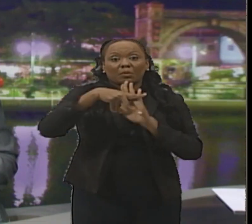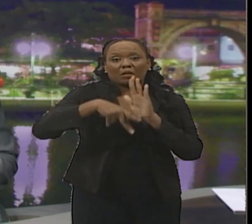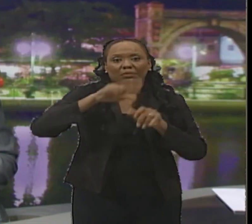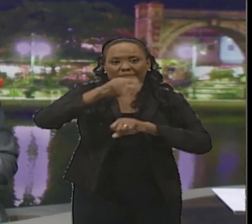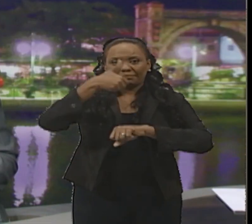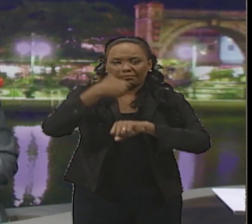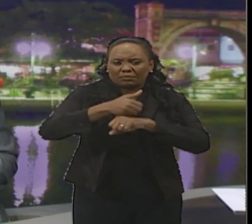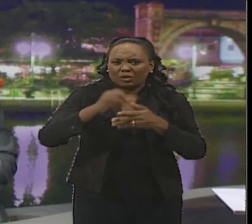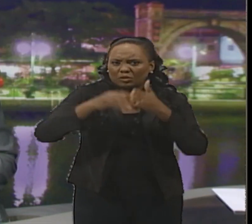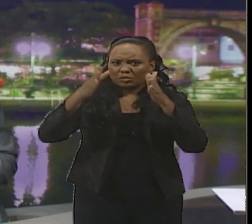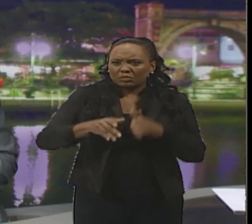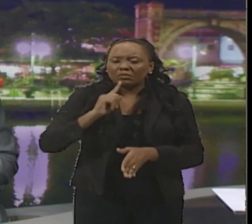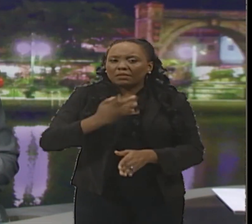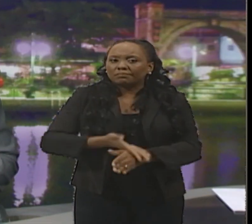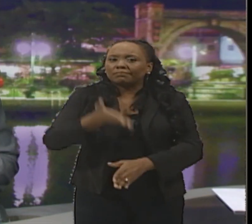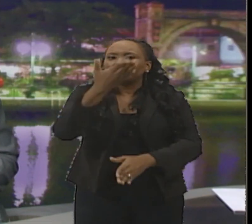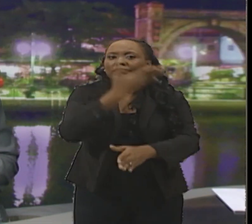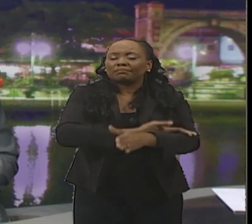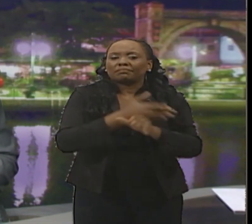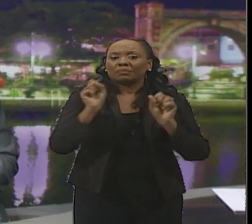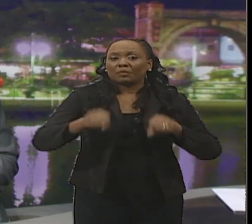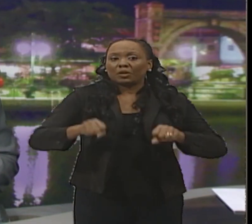students fulfill their potential.